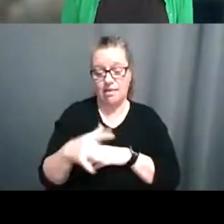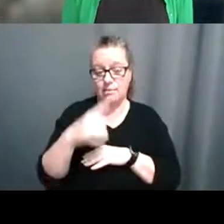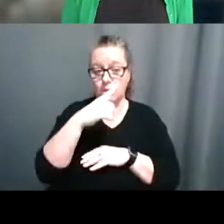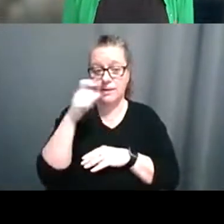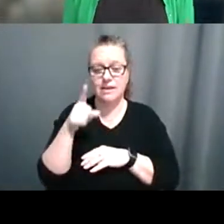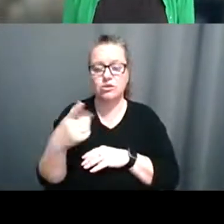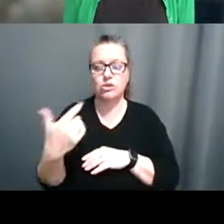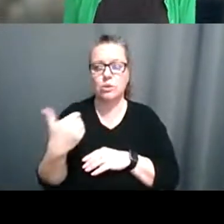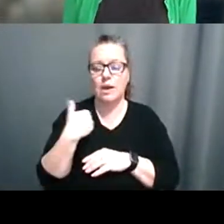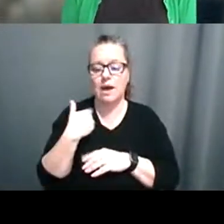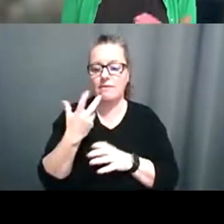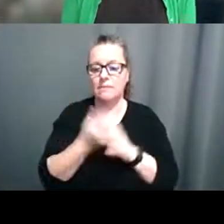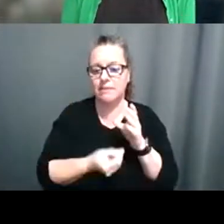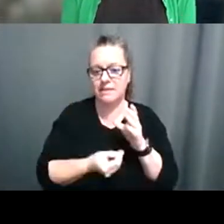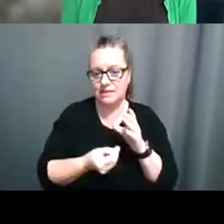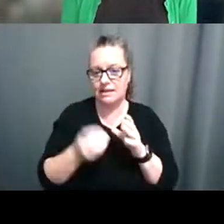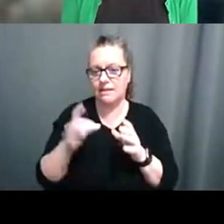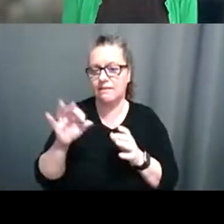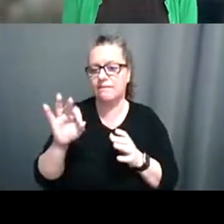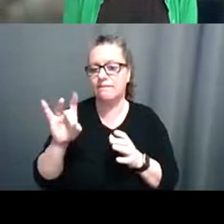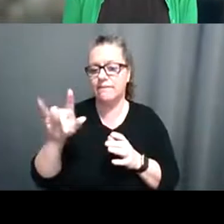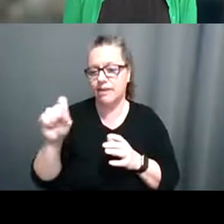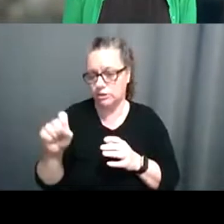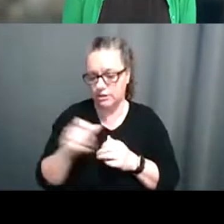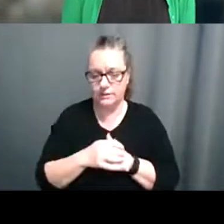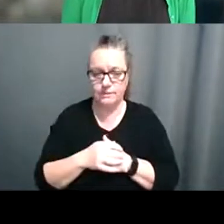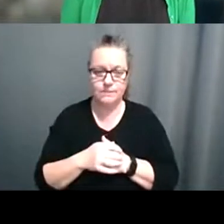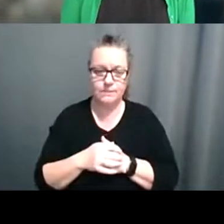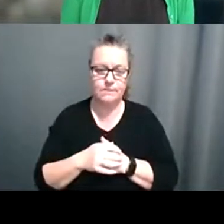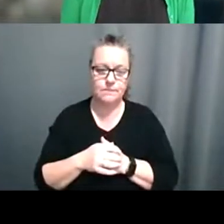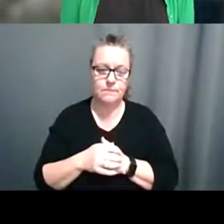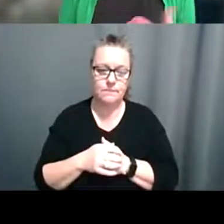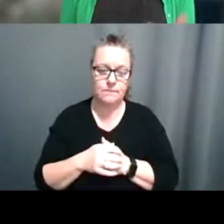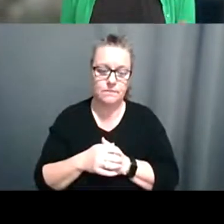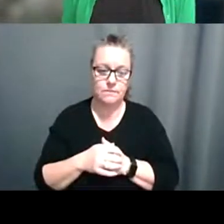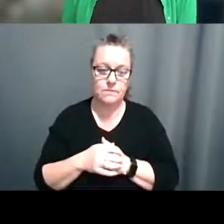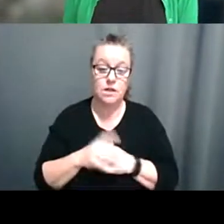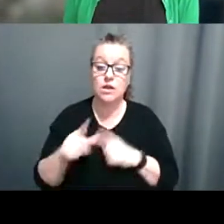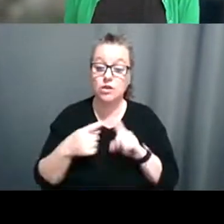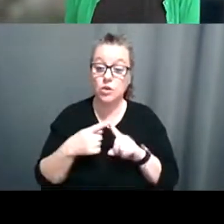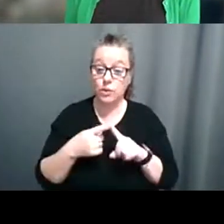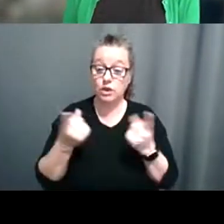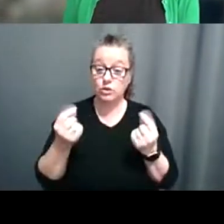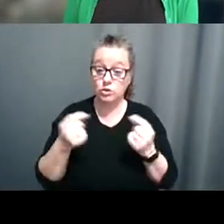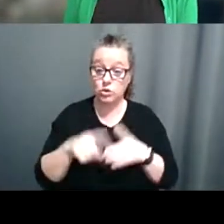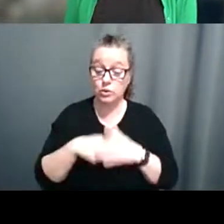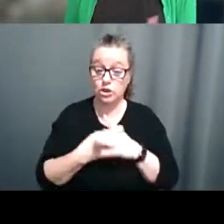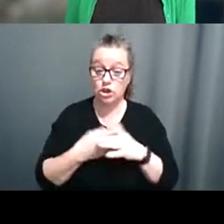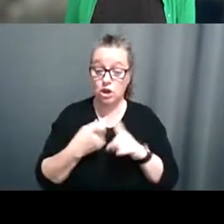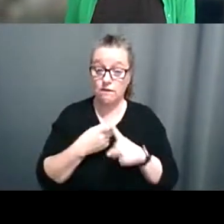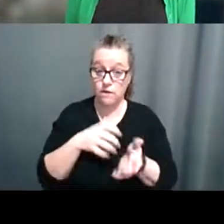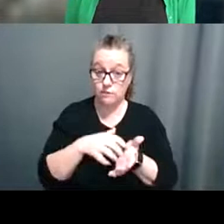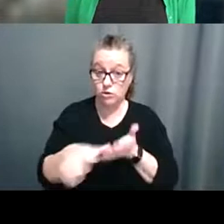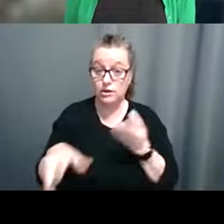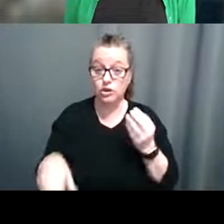have missing cells, fields with missing cells. So when you do start from scratch, you add